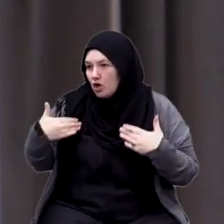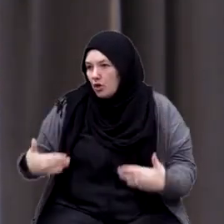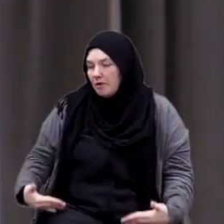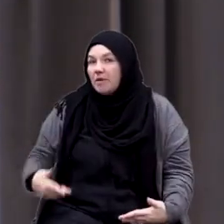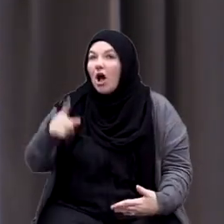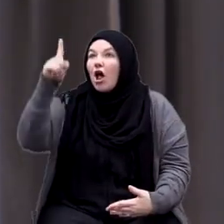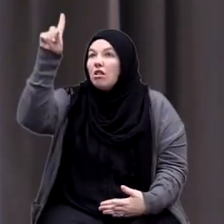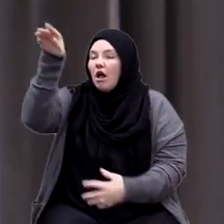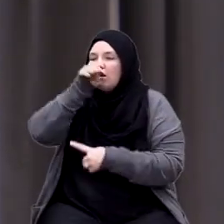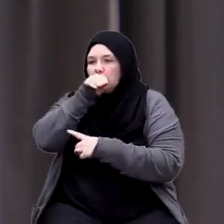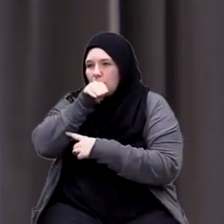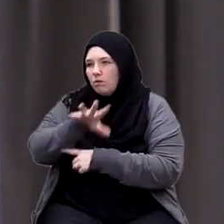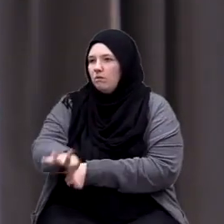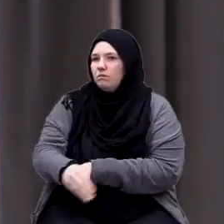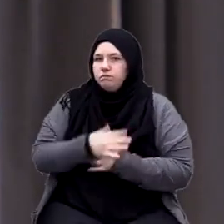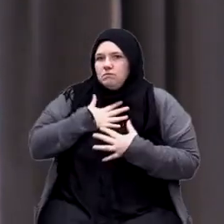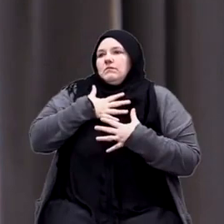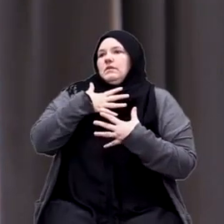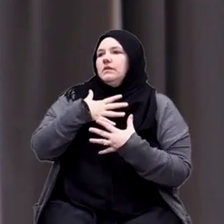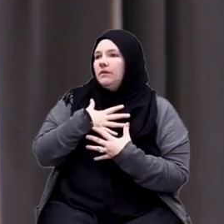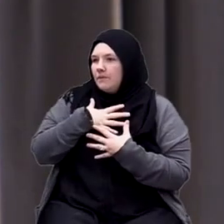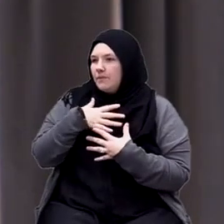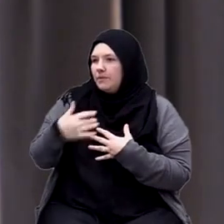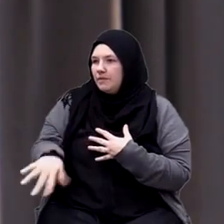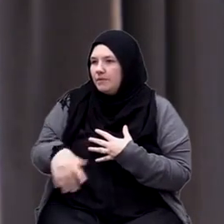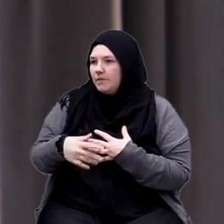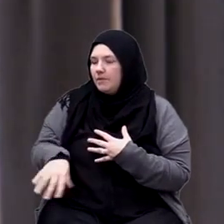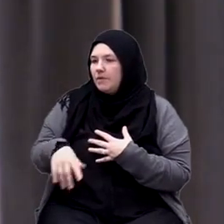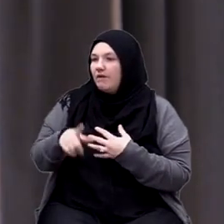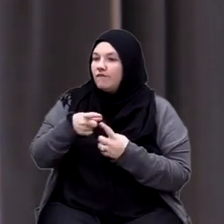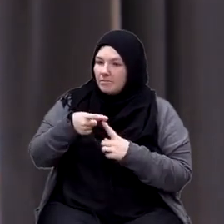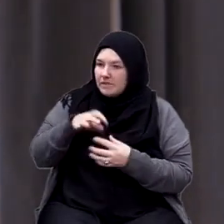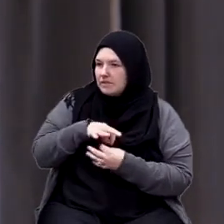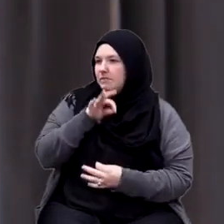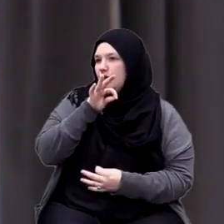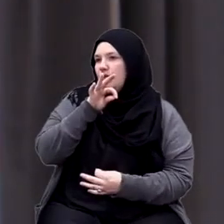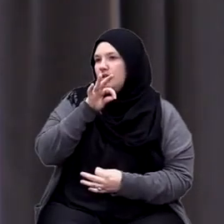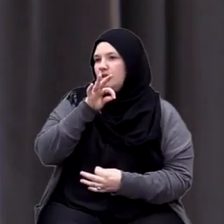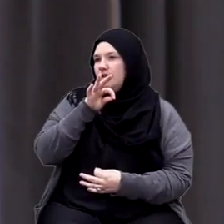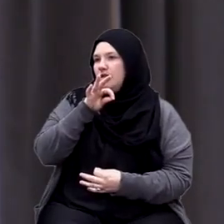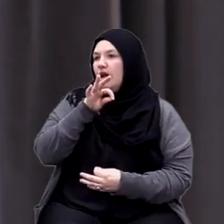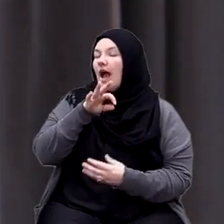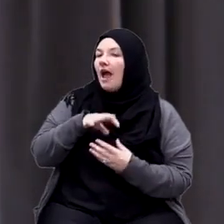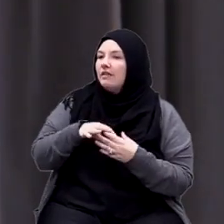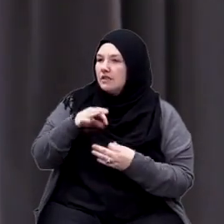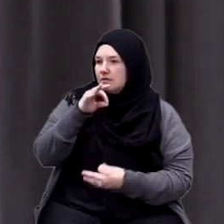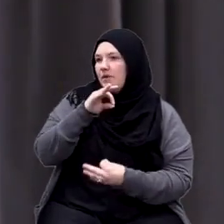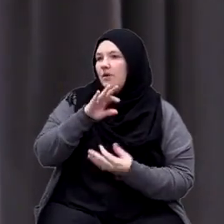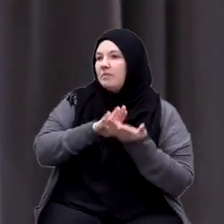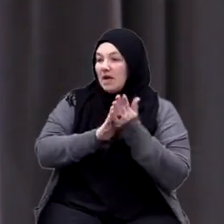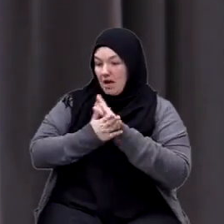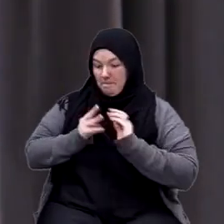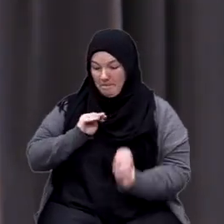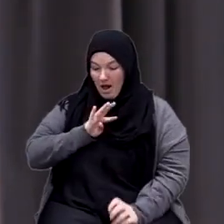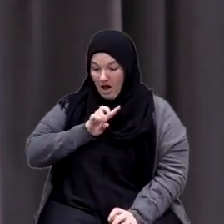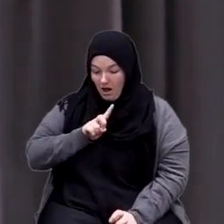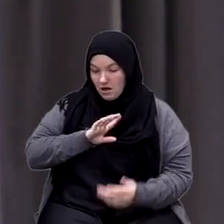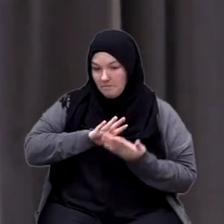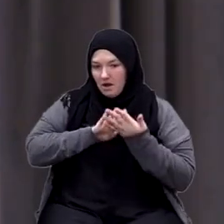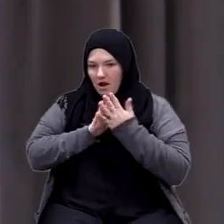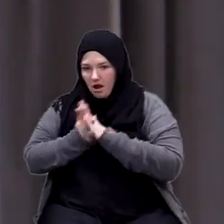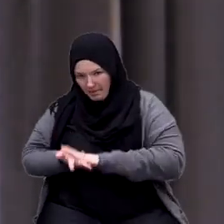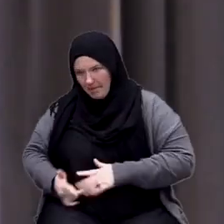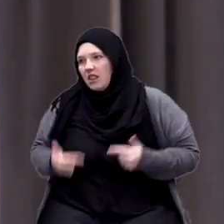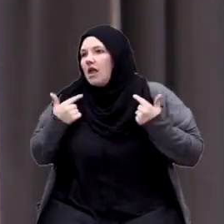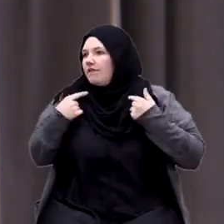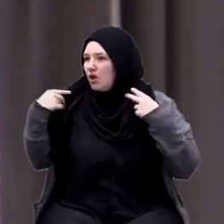would blow into it from the spirit, and the spirit will turn the mud into a